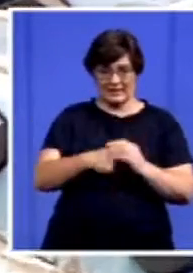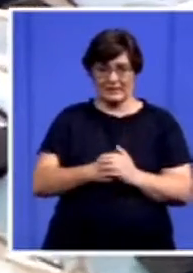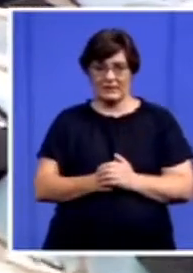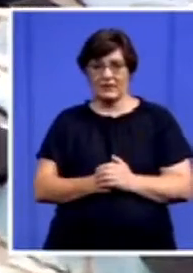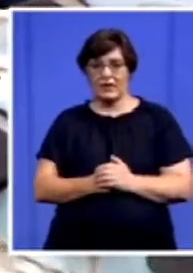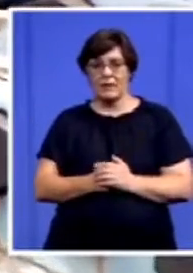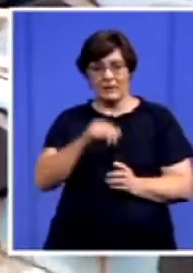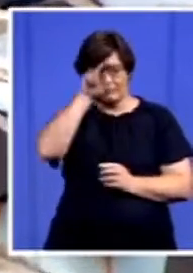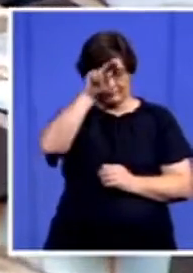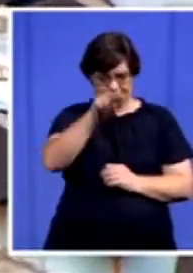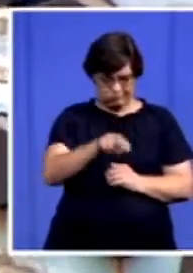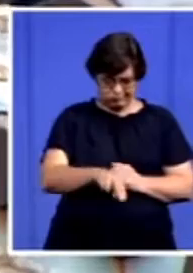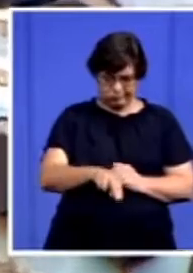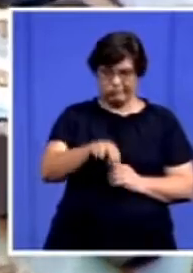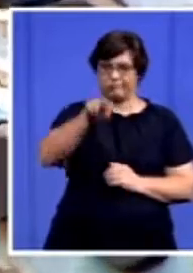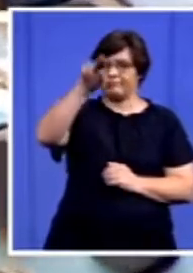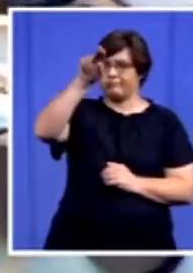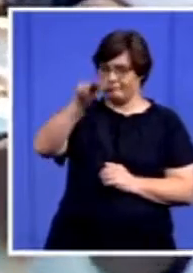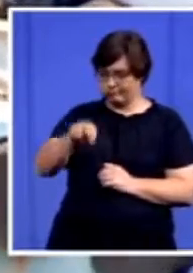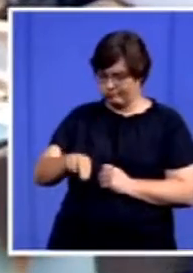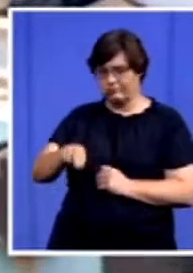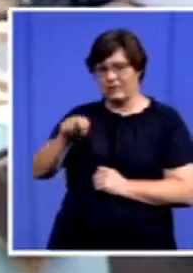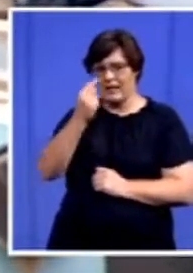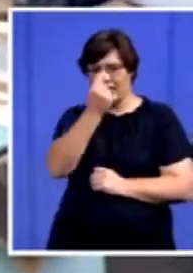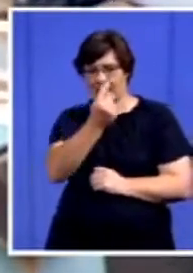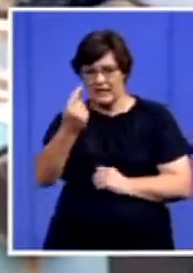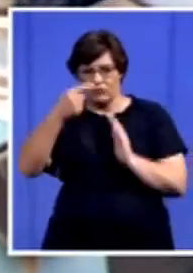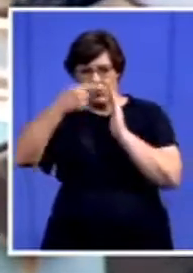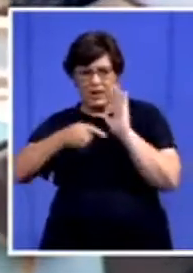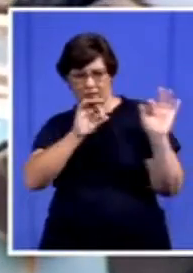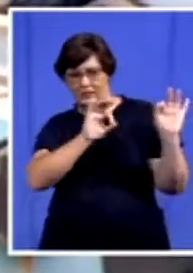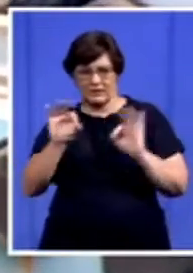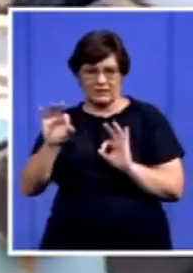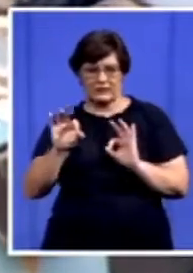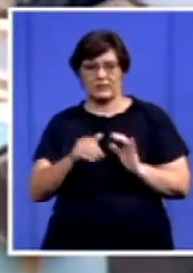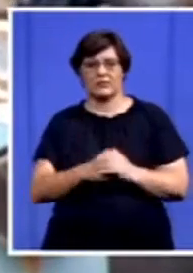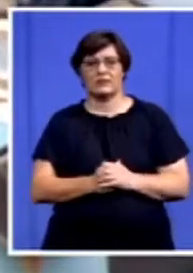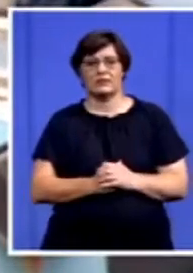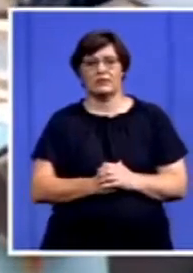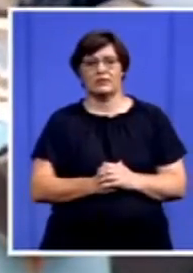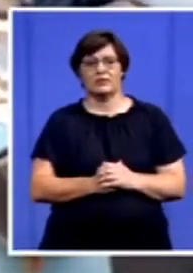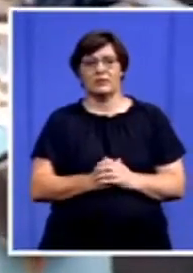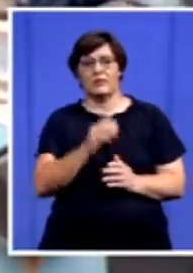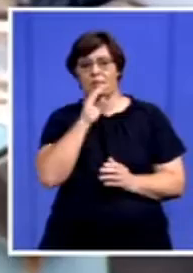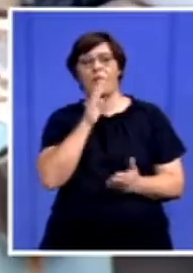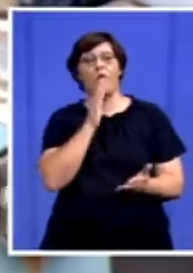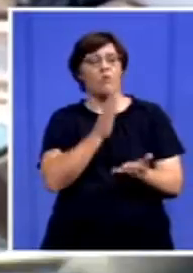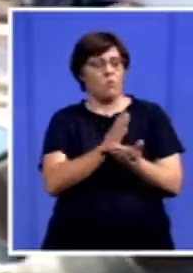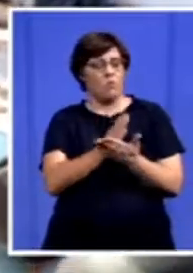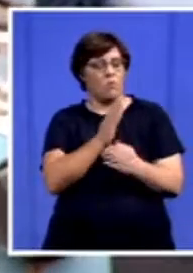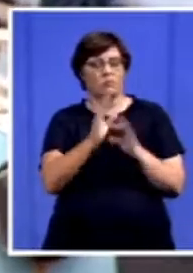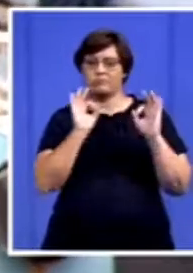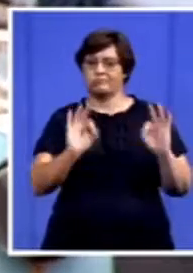non-destructively every bit of that to ensure that the work is properly done. So we expect that what is